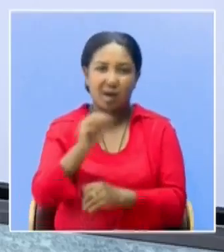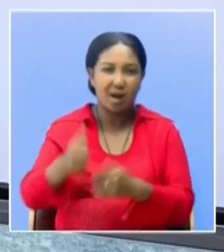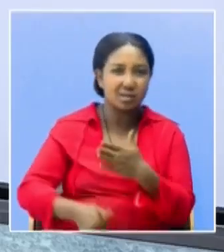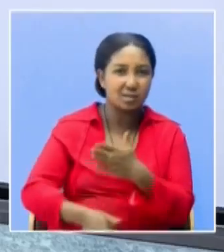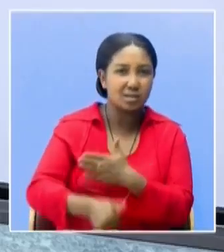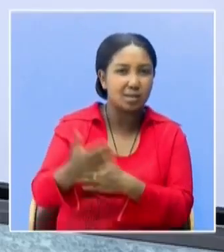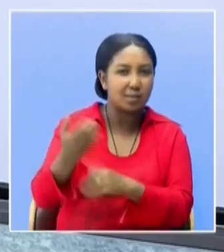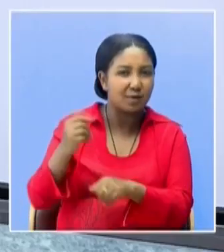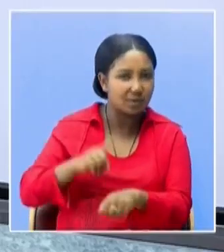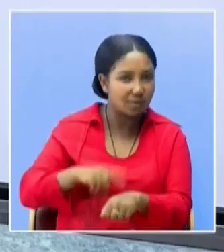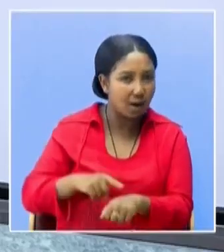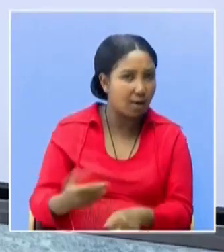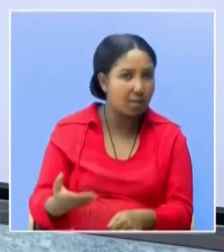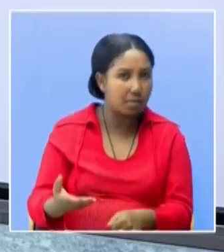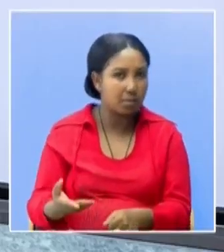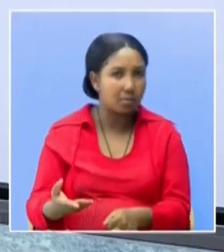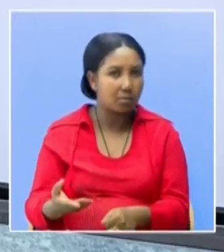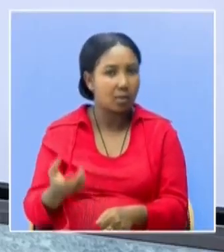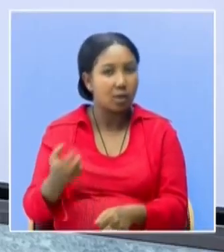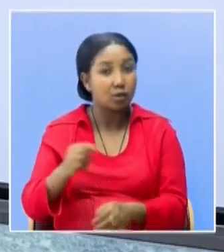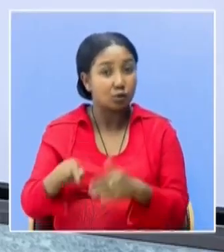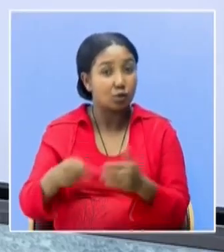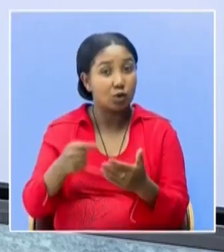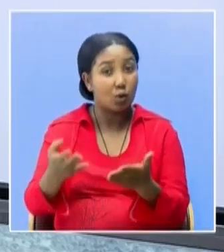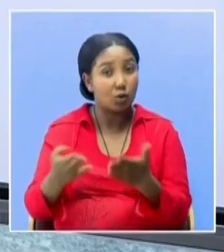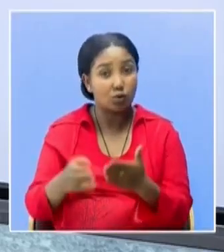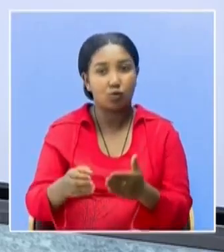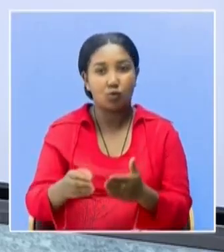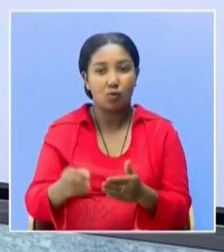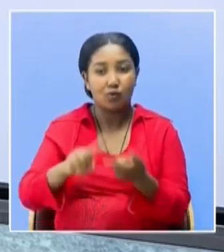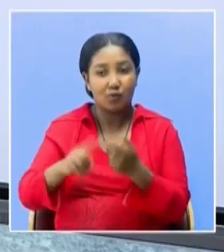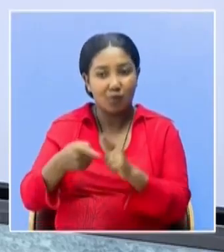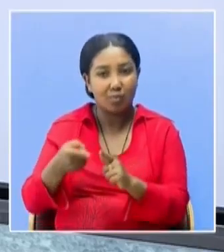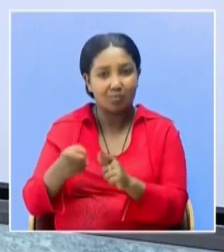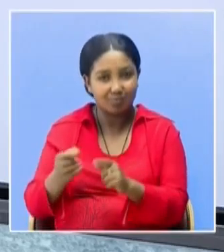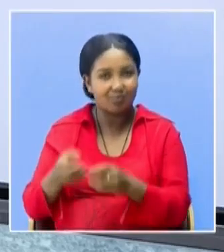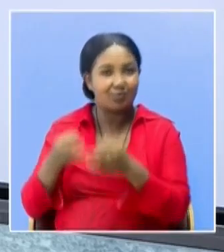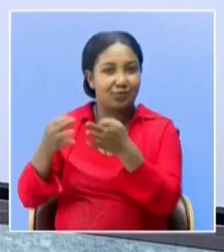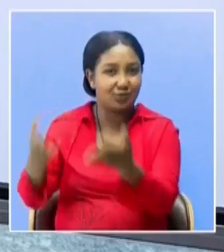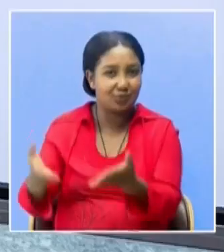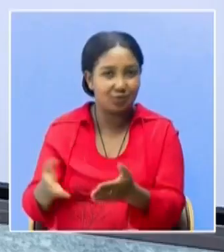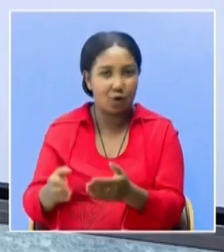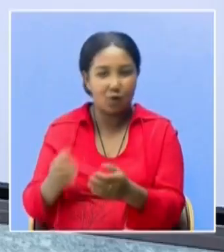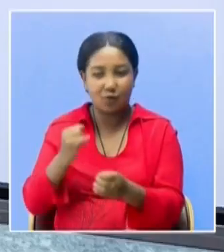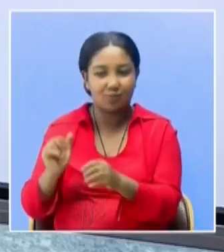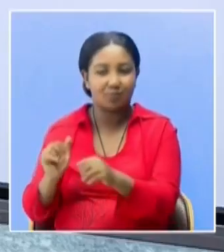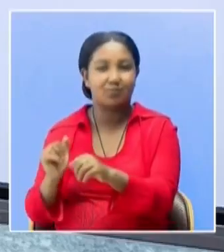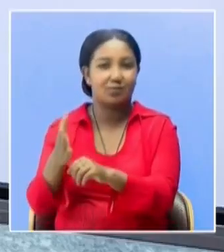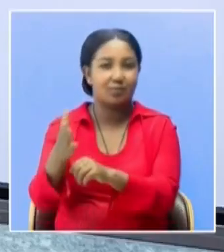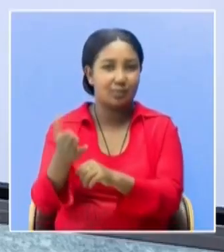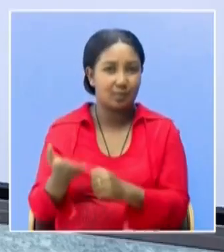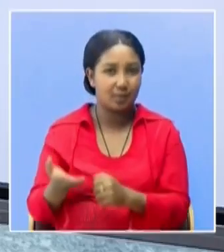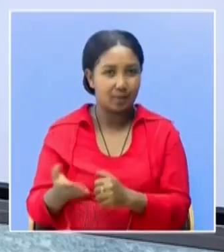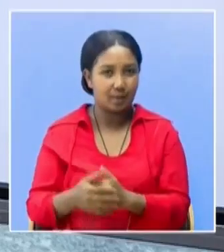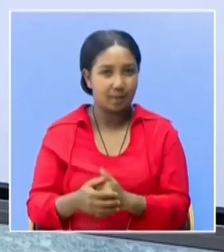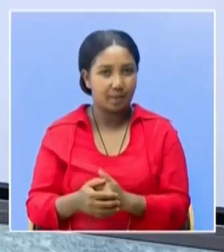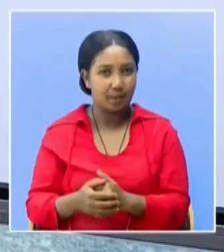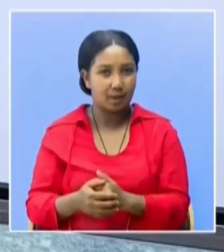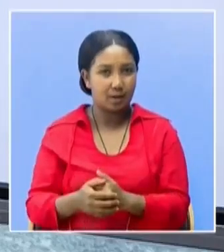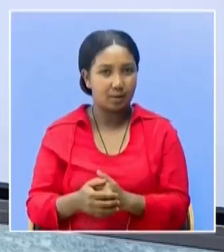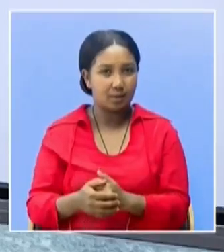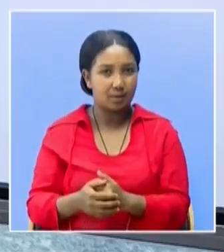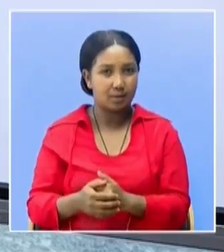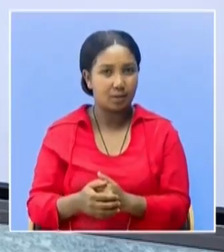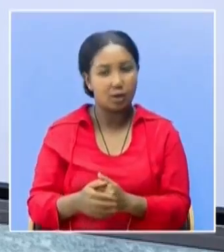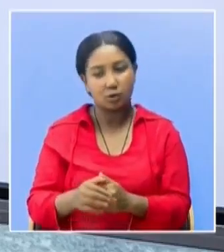in the previous time. Yeah? So you want to inform to your friends, you have to take care of, just while you are crossing the